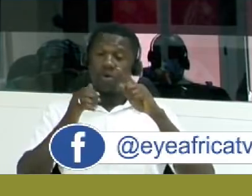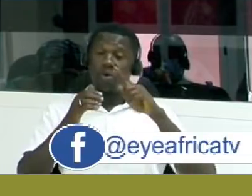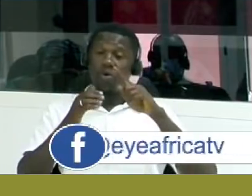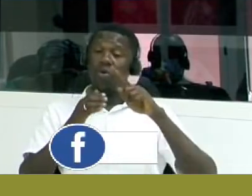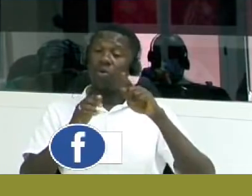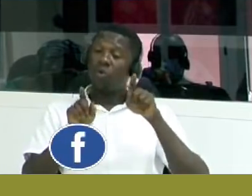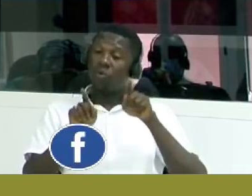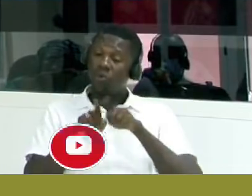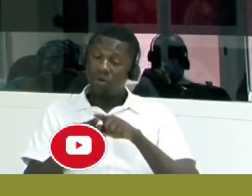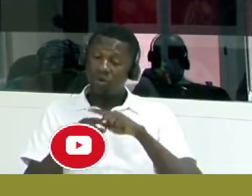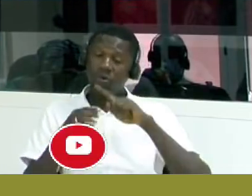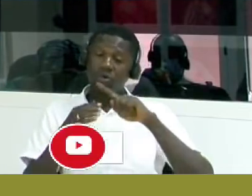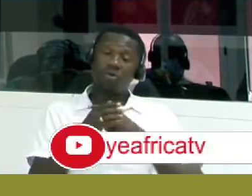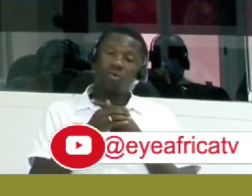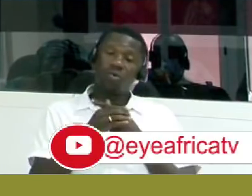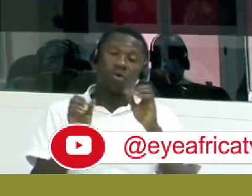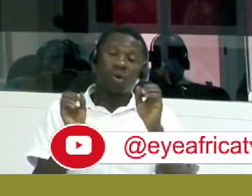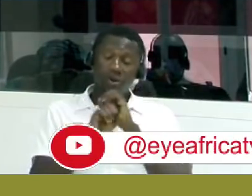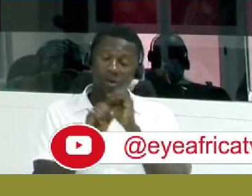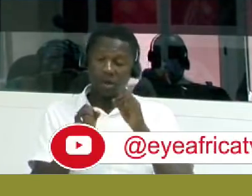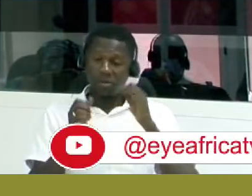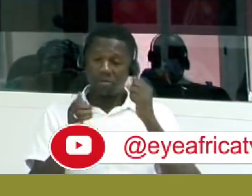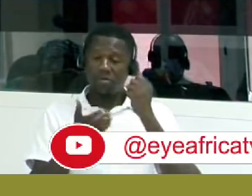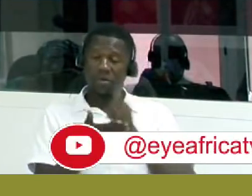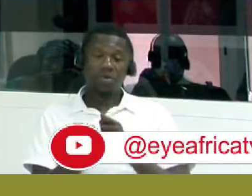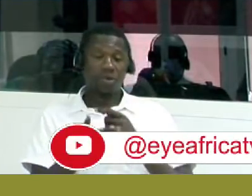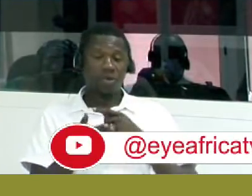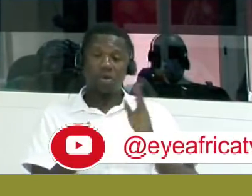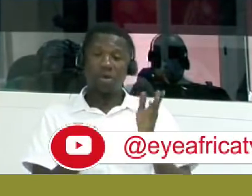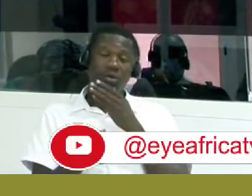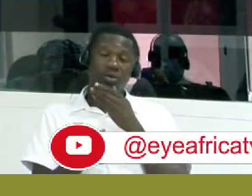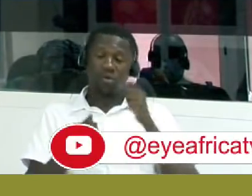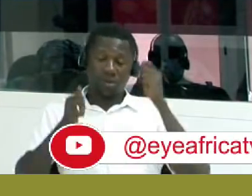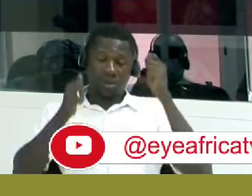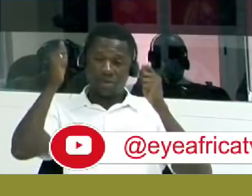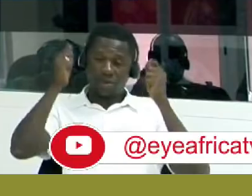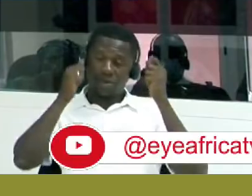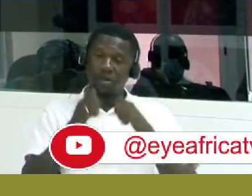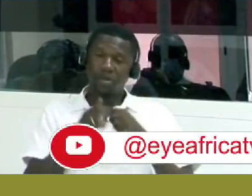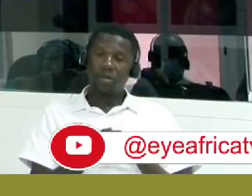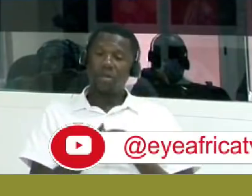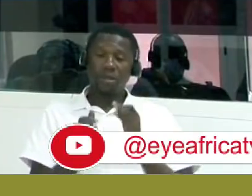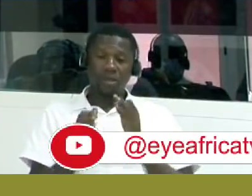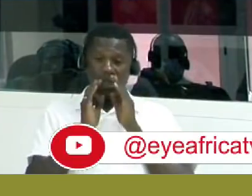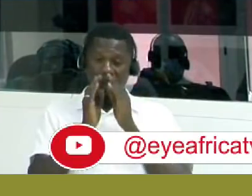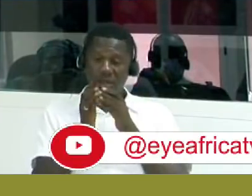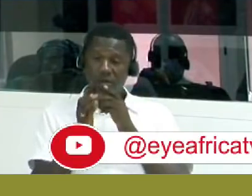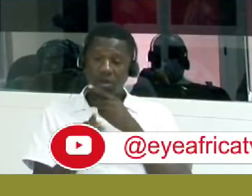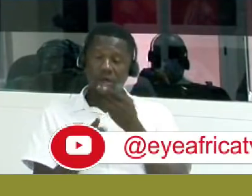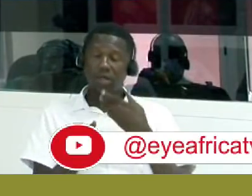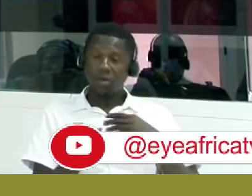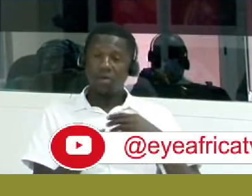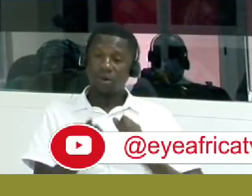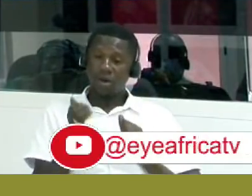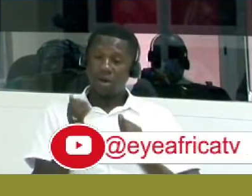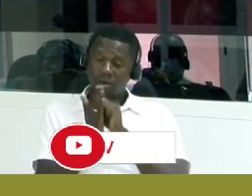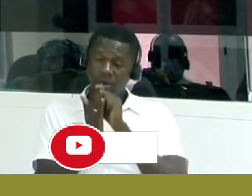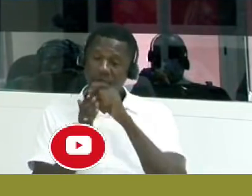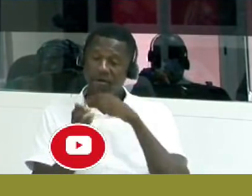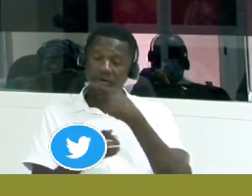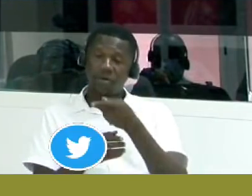yes. Did they say whether they would apply for a permit? No, they didn't tell me that. Not in my presence